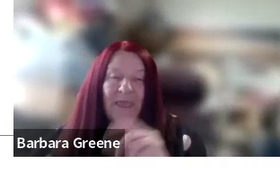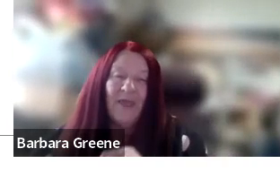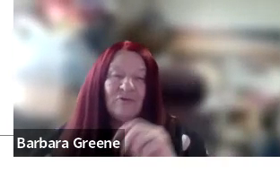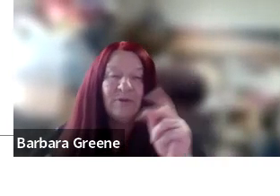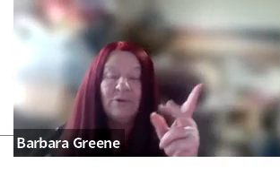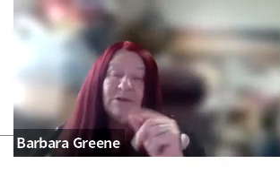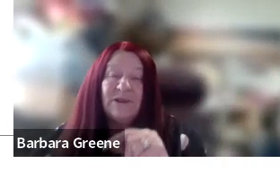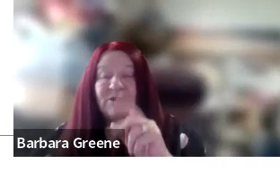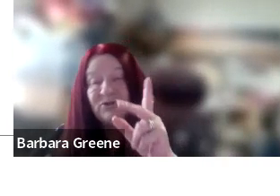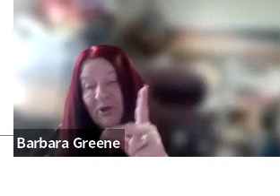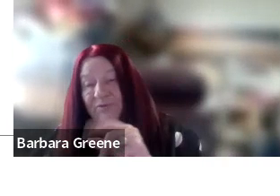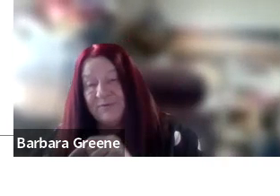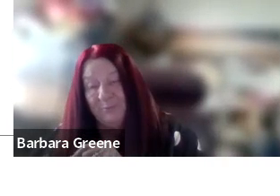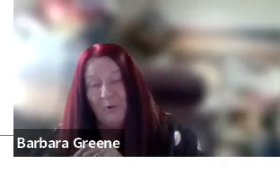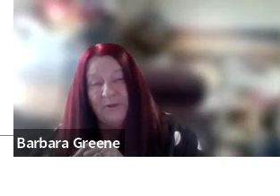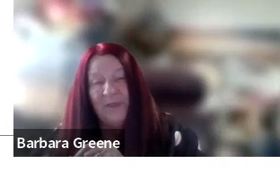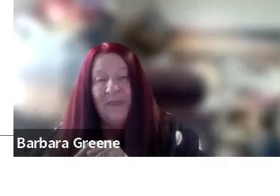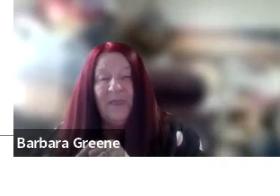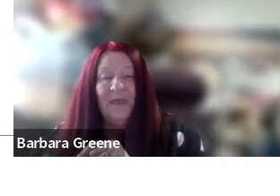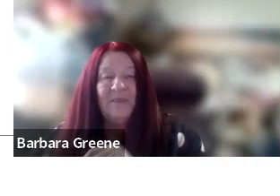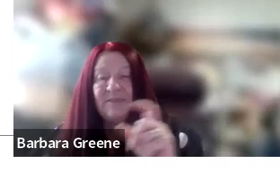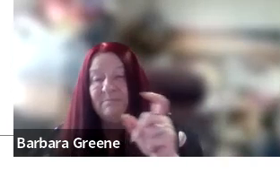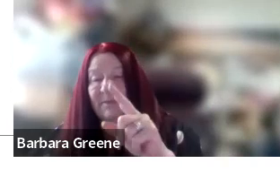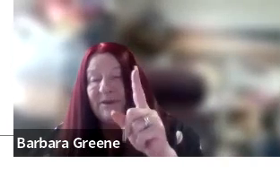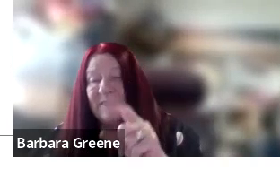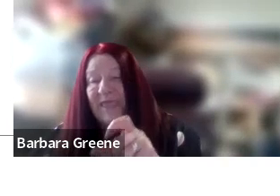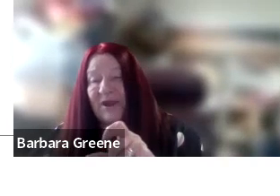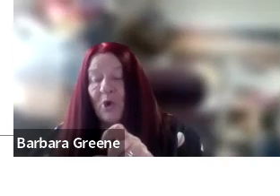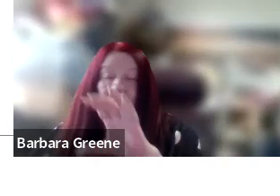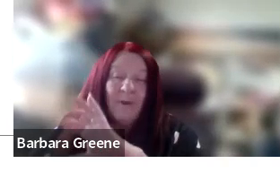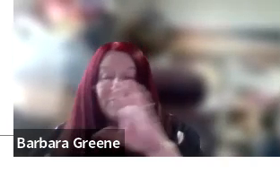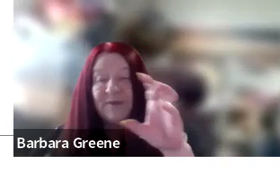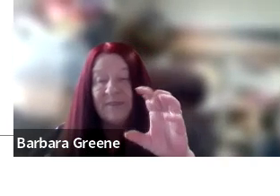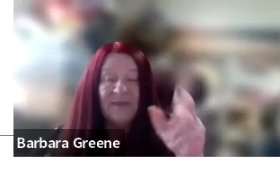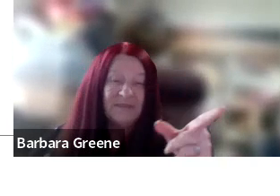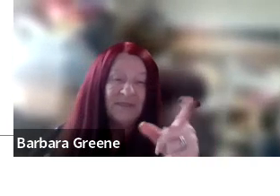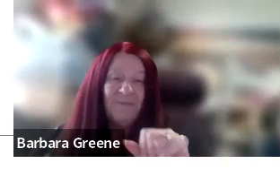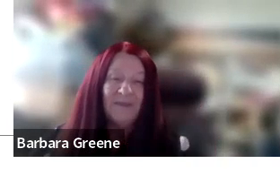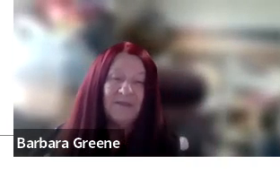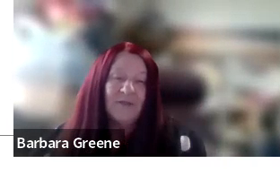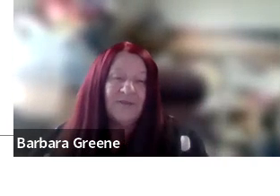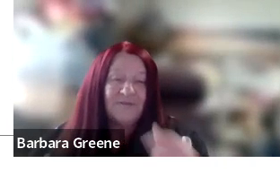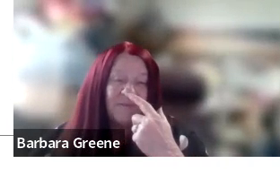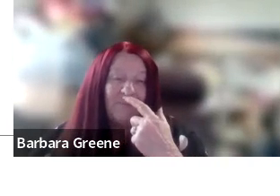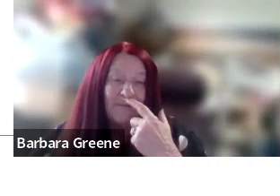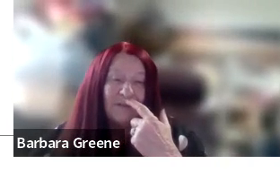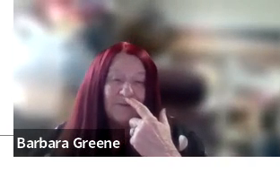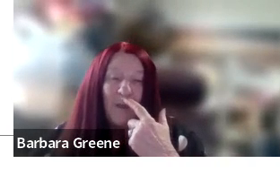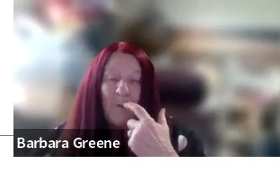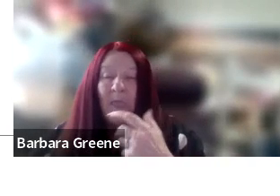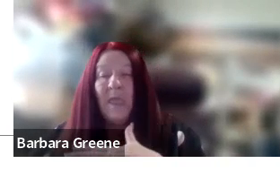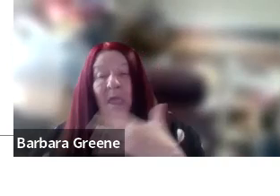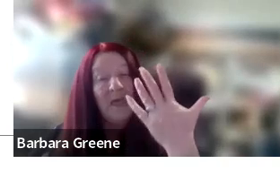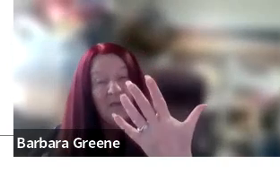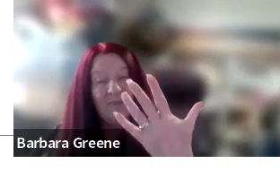how many actually really needed adult support that didn't meet in that category, but was in the context of the family.